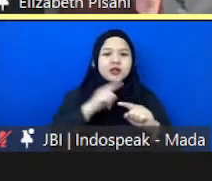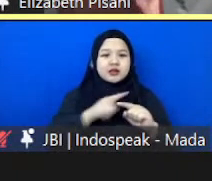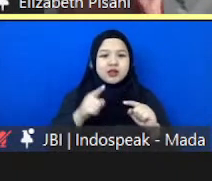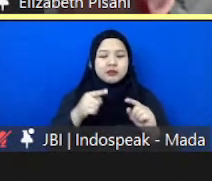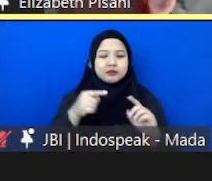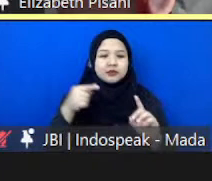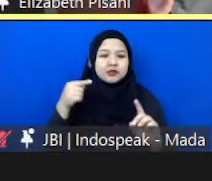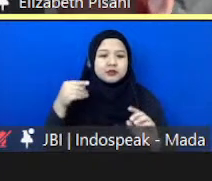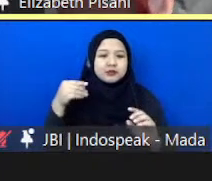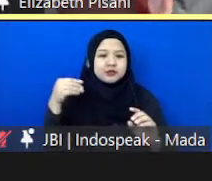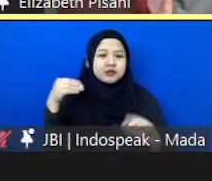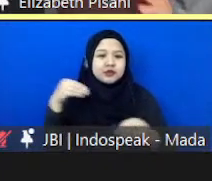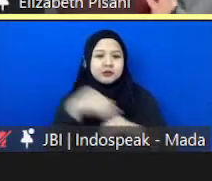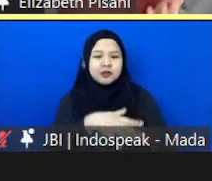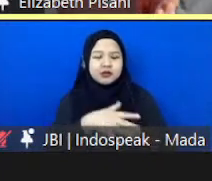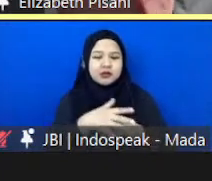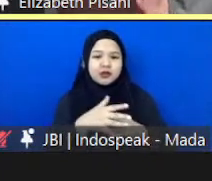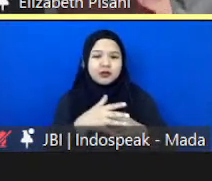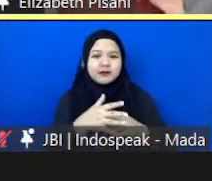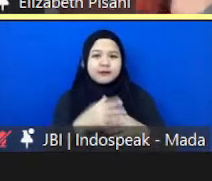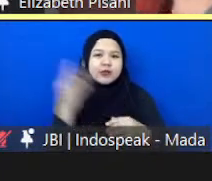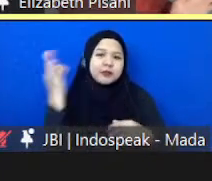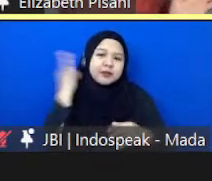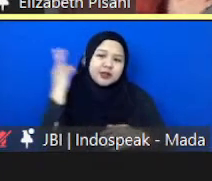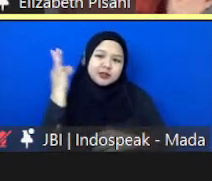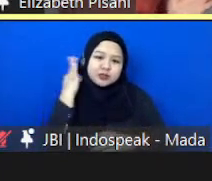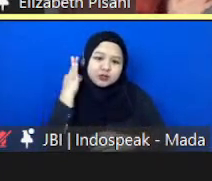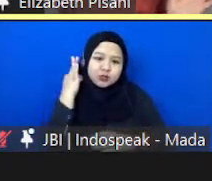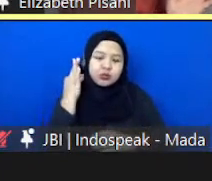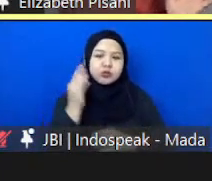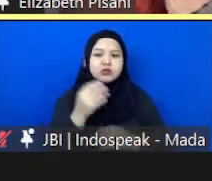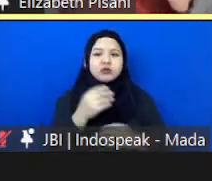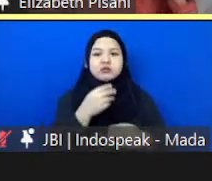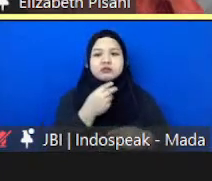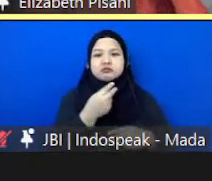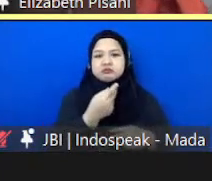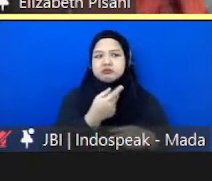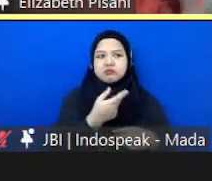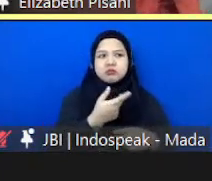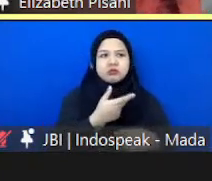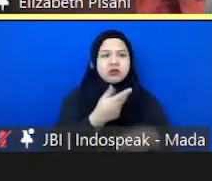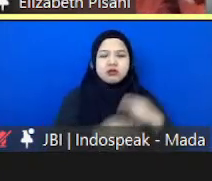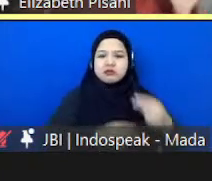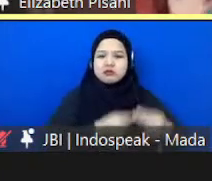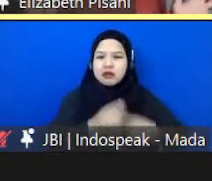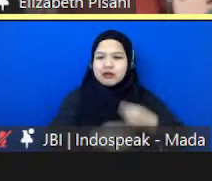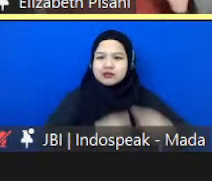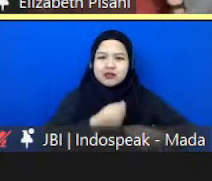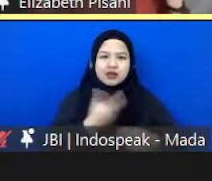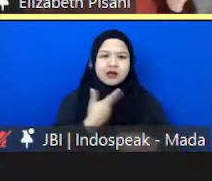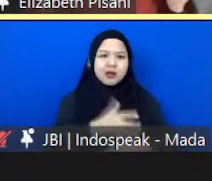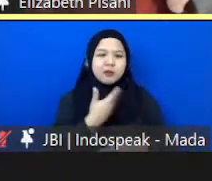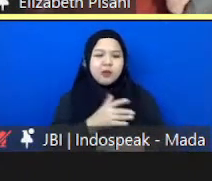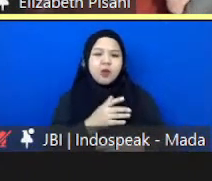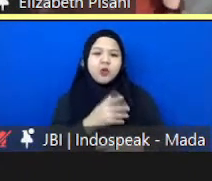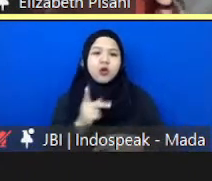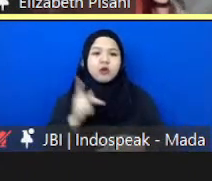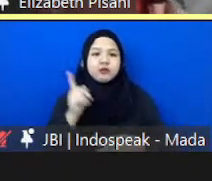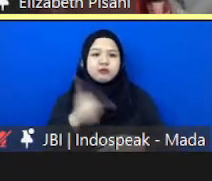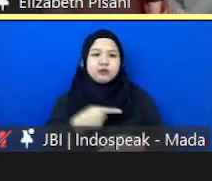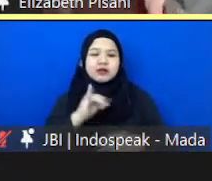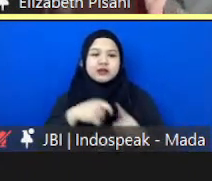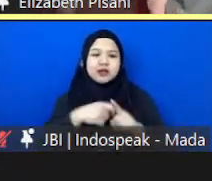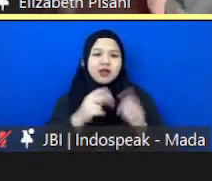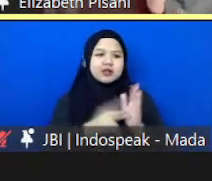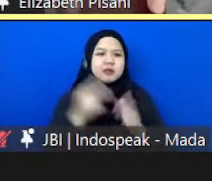shortages. Or they can say, well, we'll stay in the market, but we're not going to deal with the JKN market. We just can't be dealing with it. There's not enough money in it,